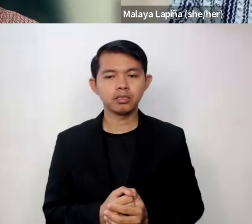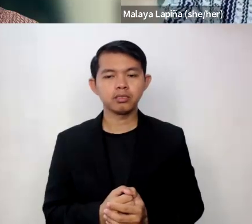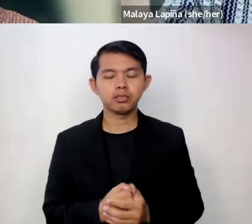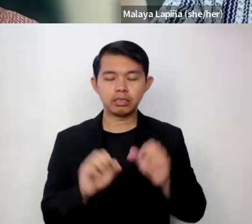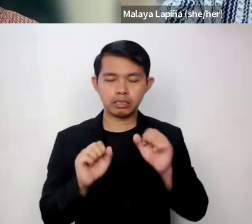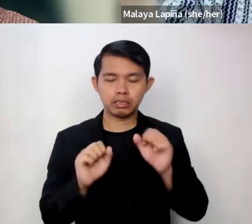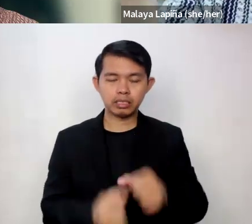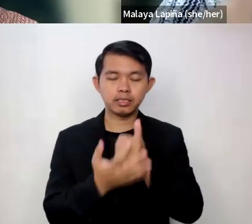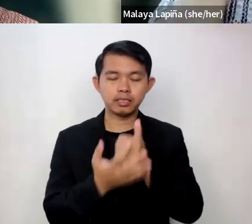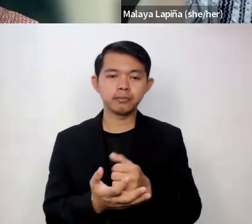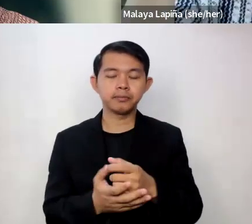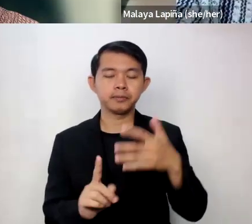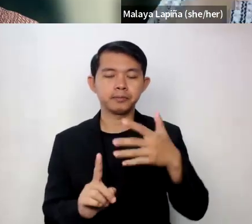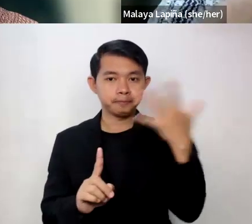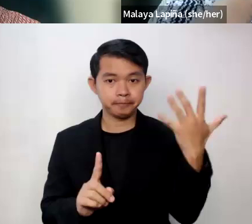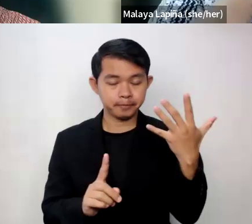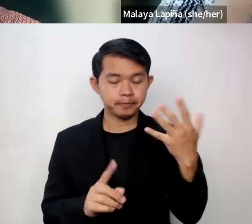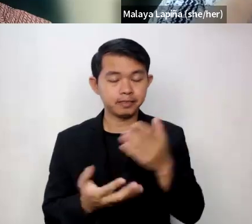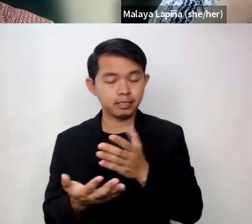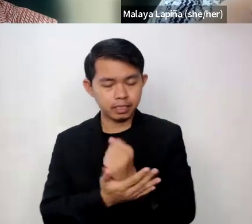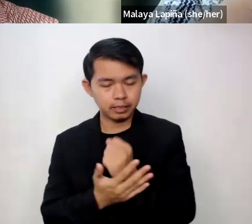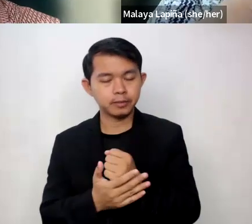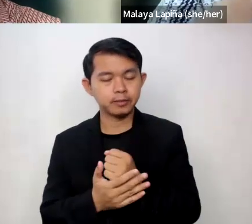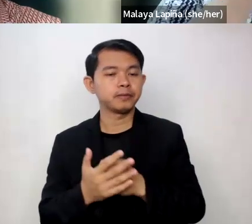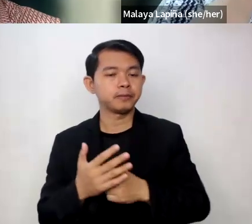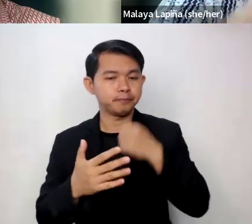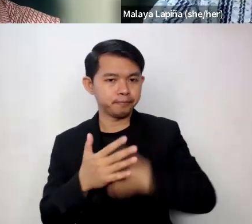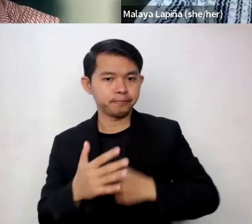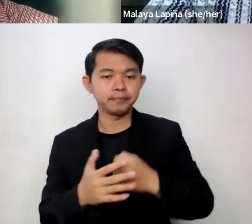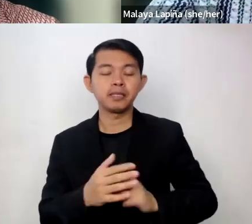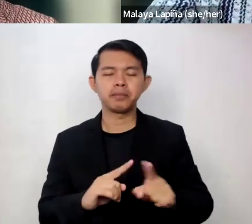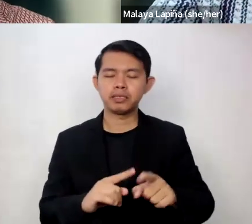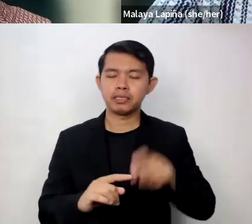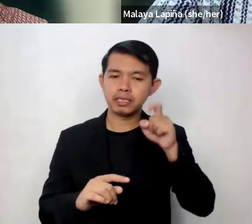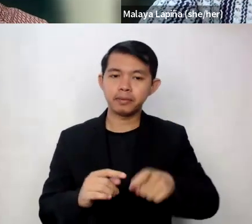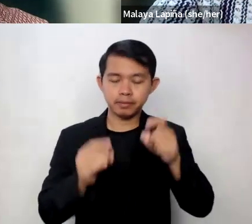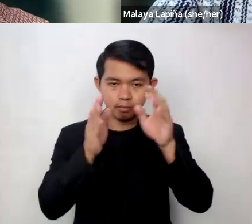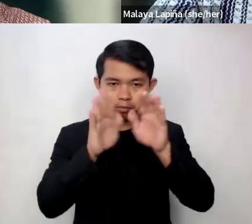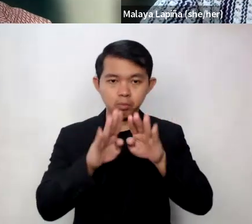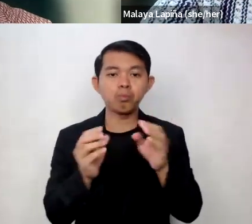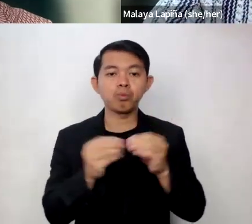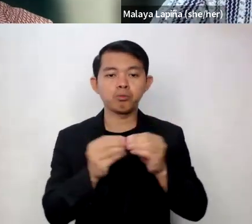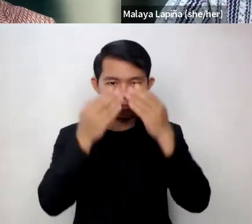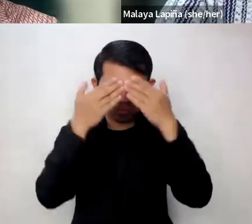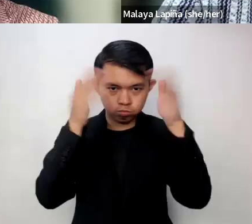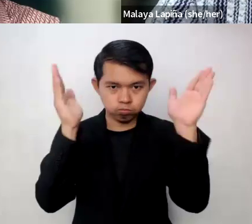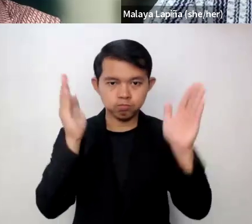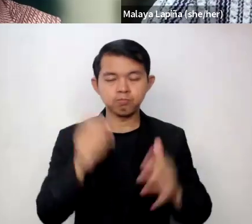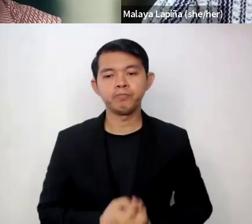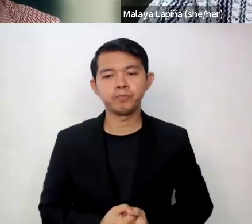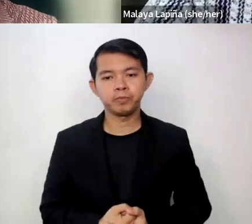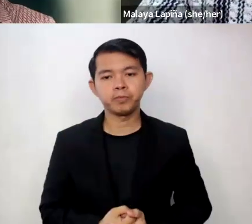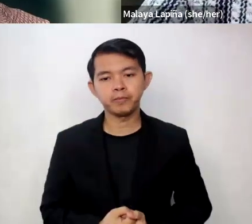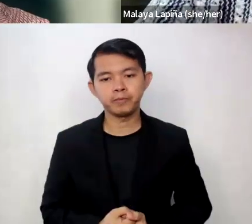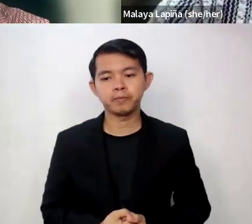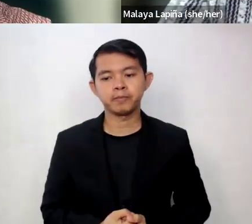decolonial perspective on gender, kung mananatili tayo sa ganong framework. Yun. Thank you. Thank you. Thank you for